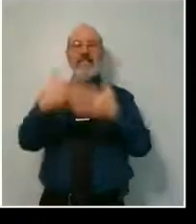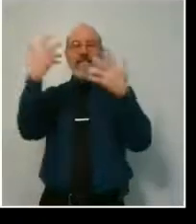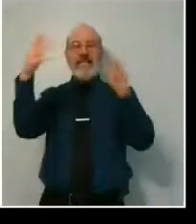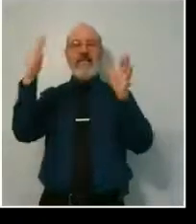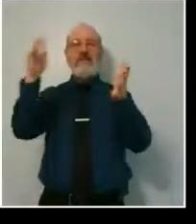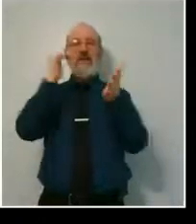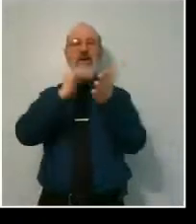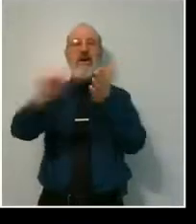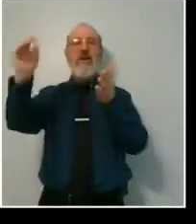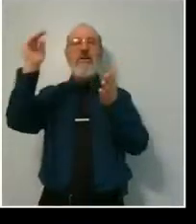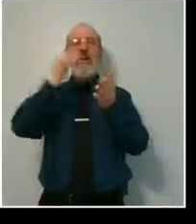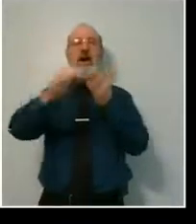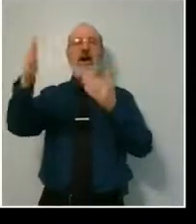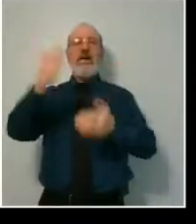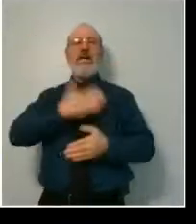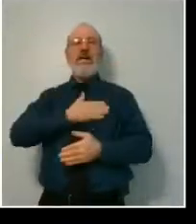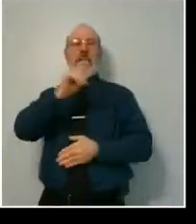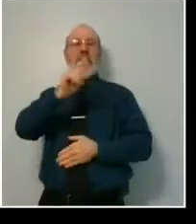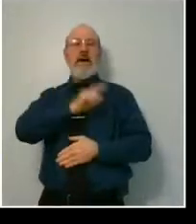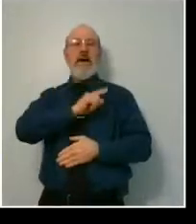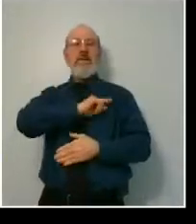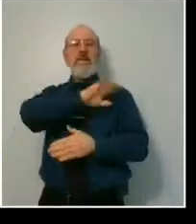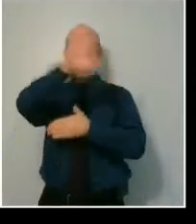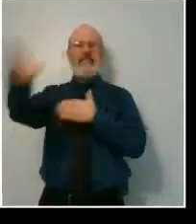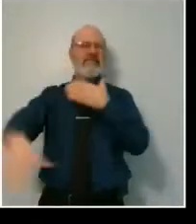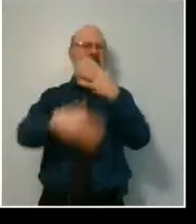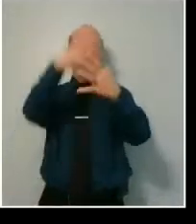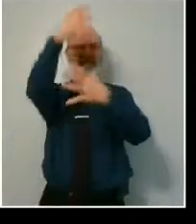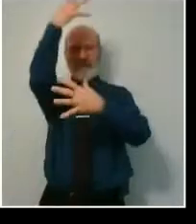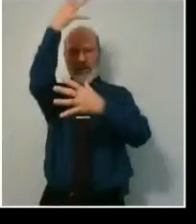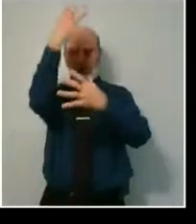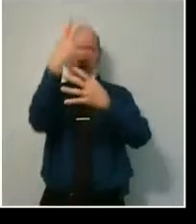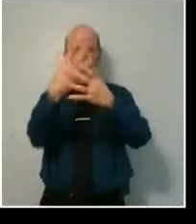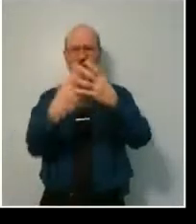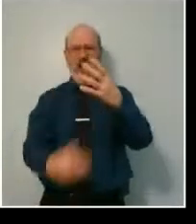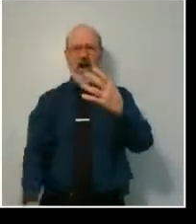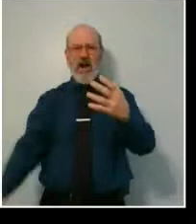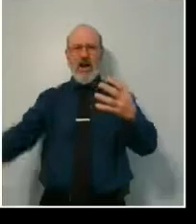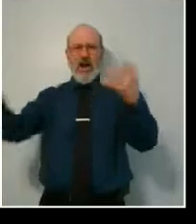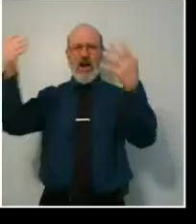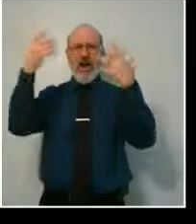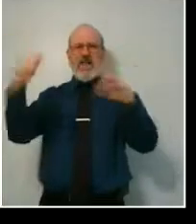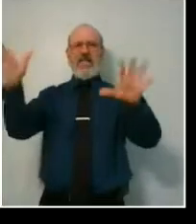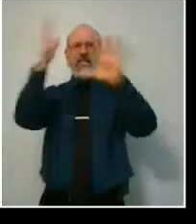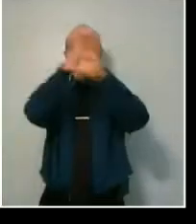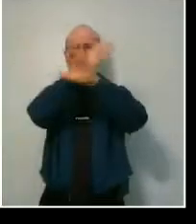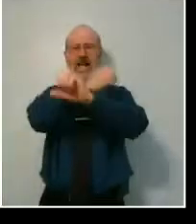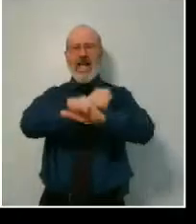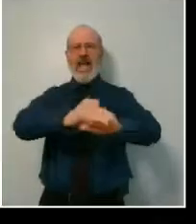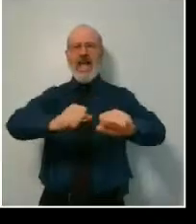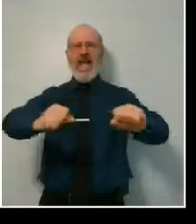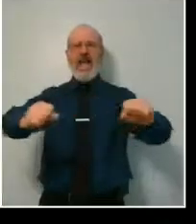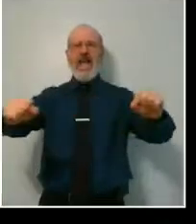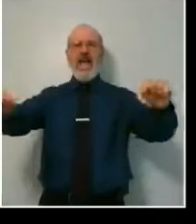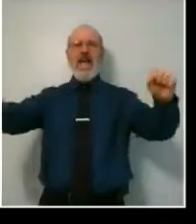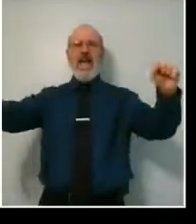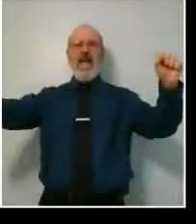are all pardoned, my guilt is all gone. Glory